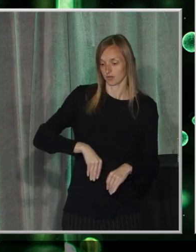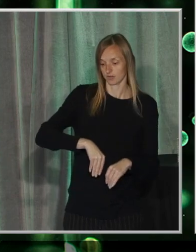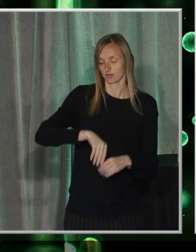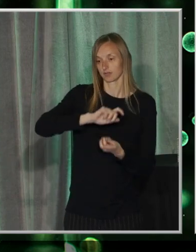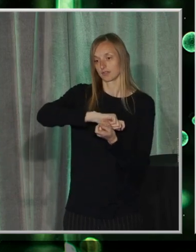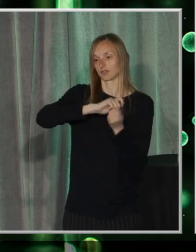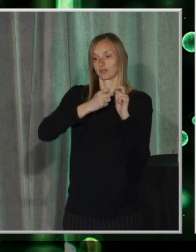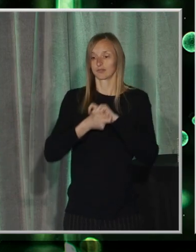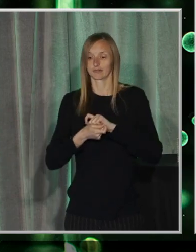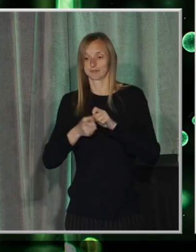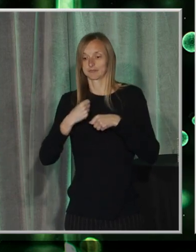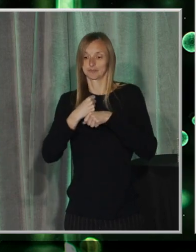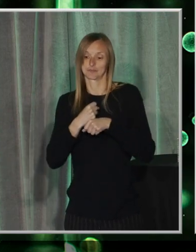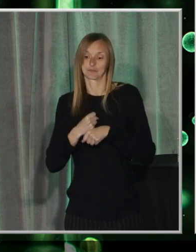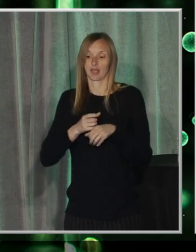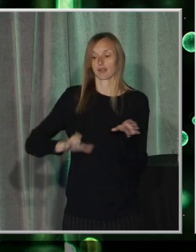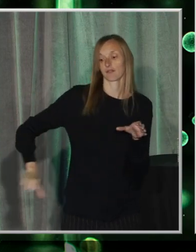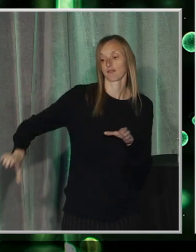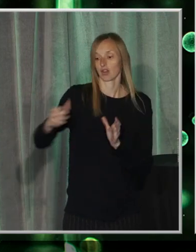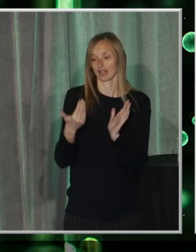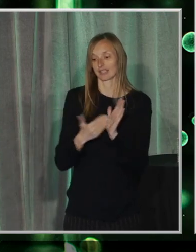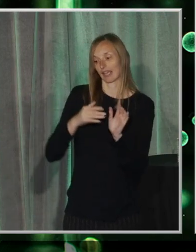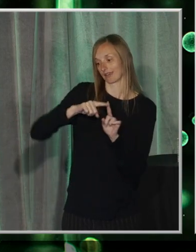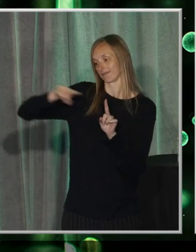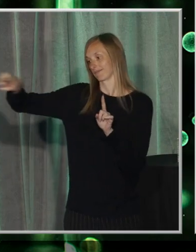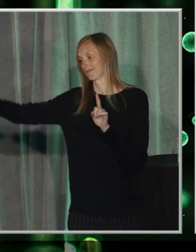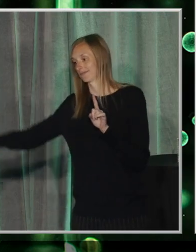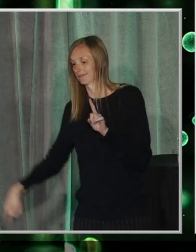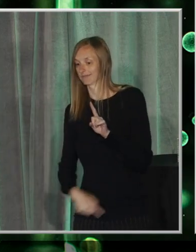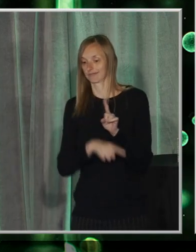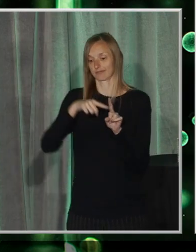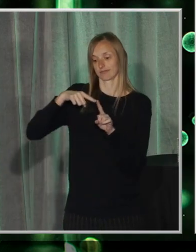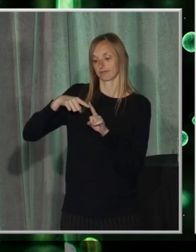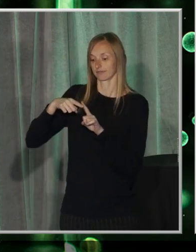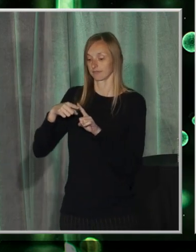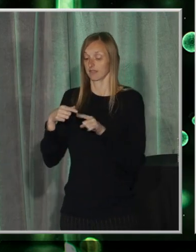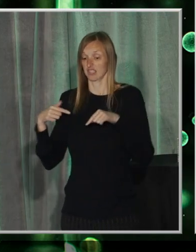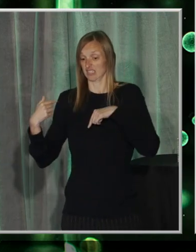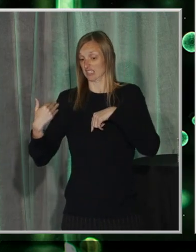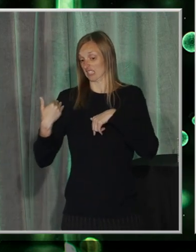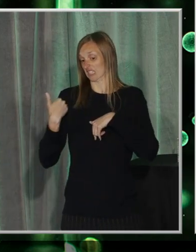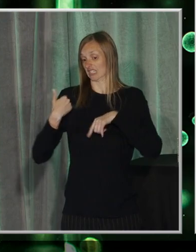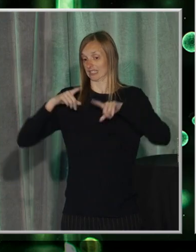reproduction of fertilizers. During our trial phase,